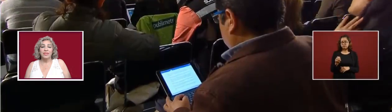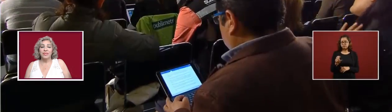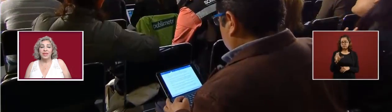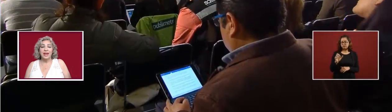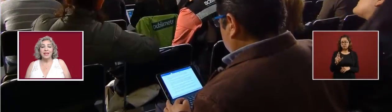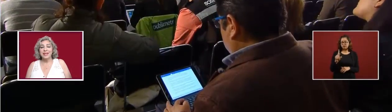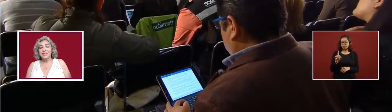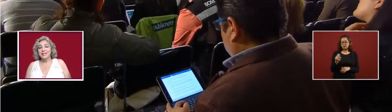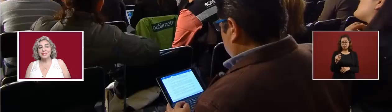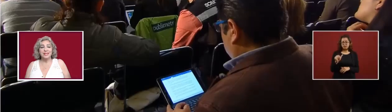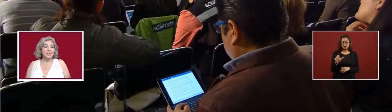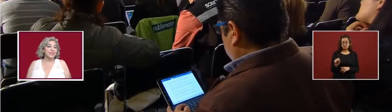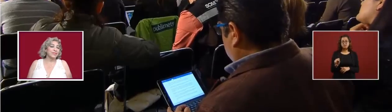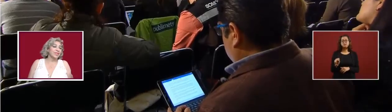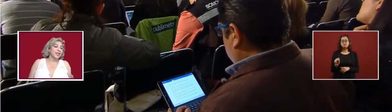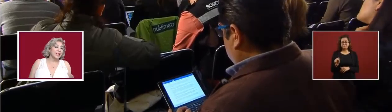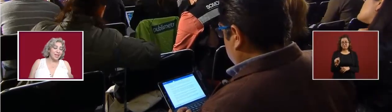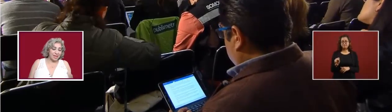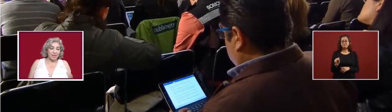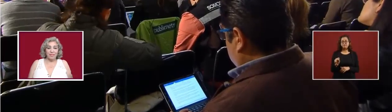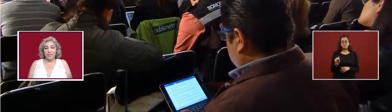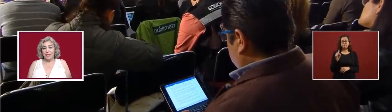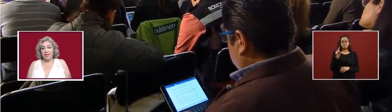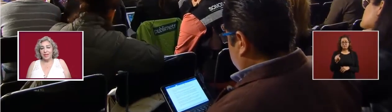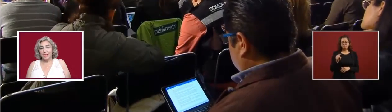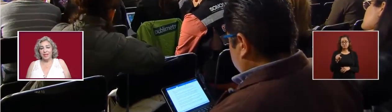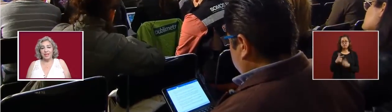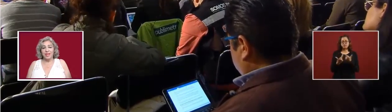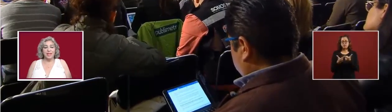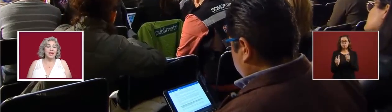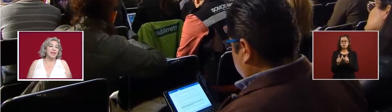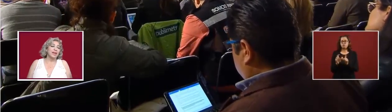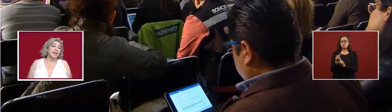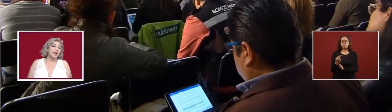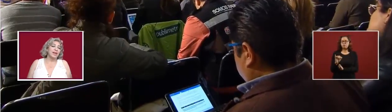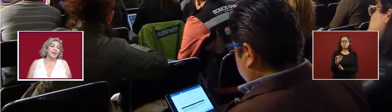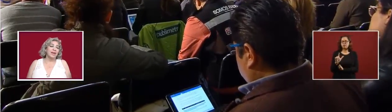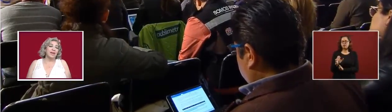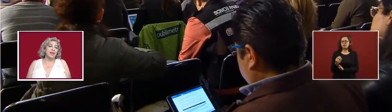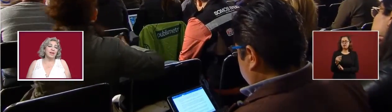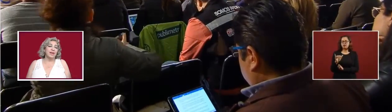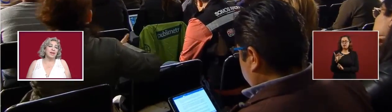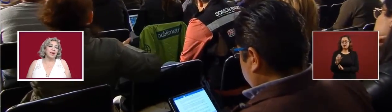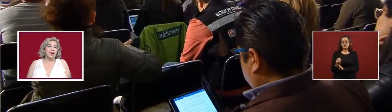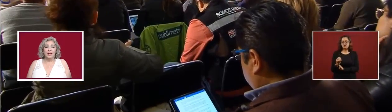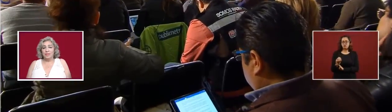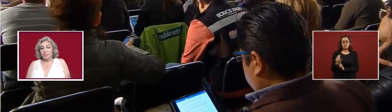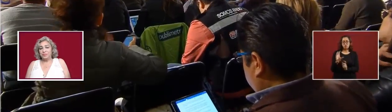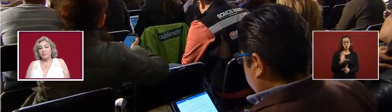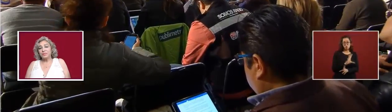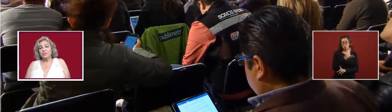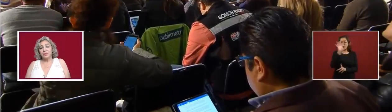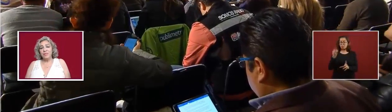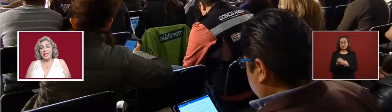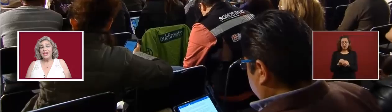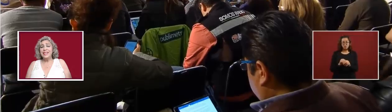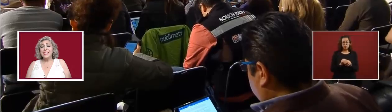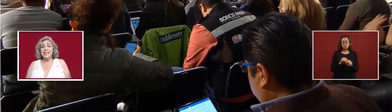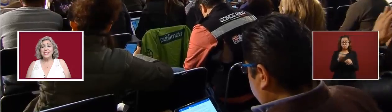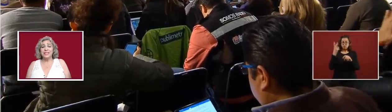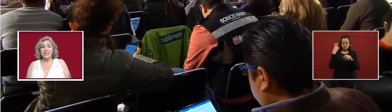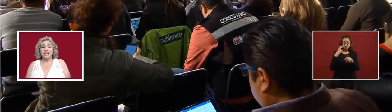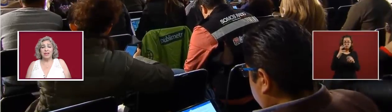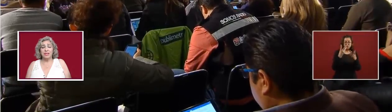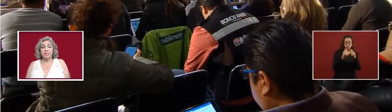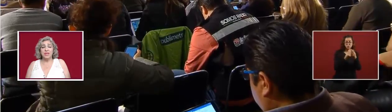Carlinas. Carlinas. Carlinas. Si. De mini. No alcanzo a conocer todos los municipios. He